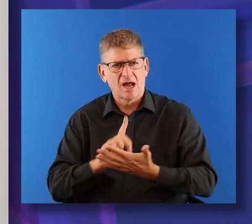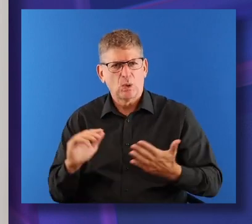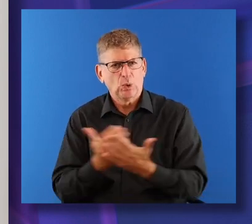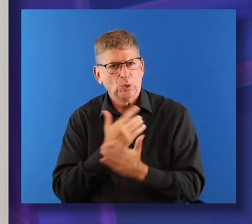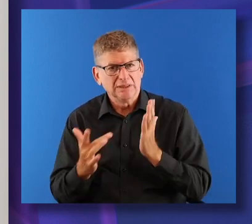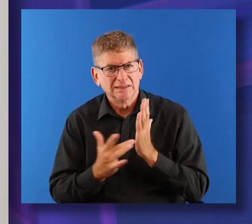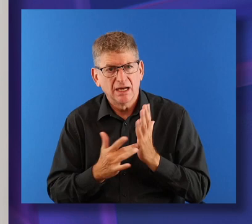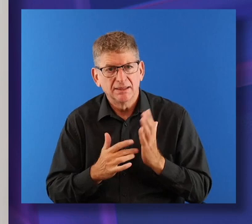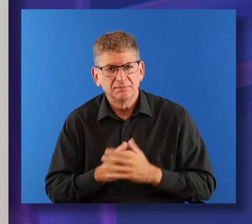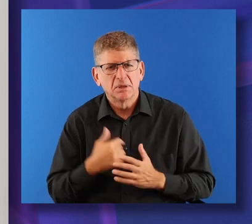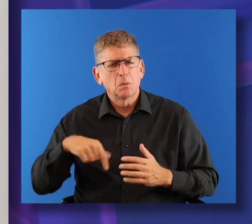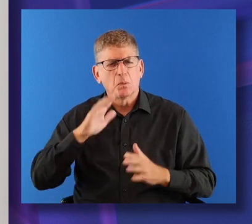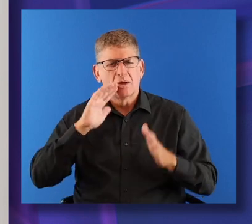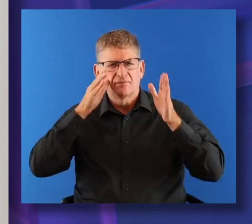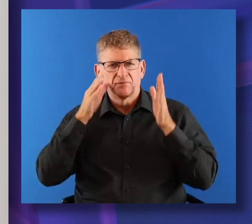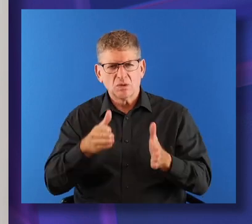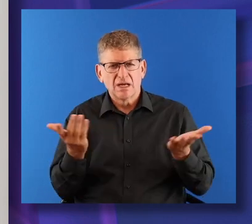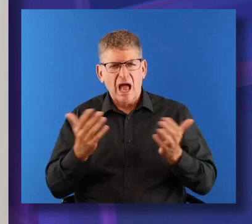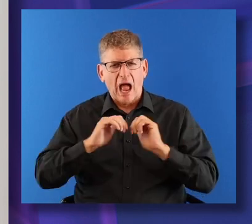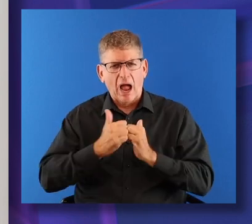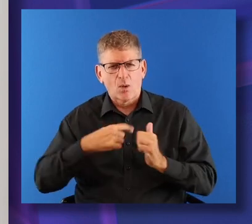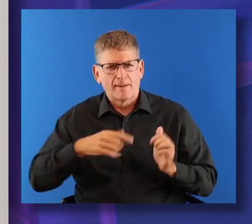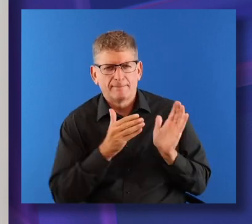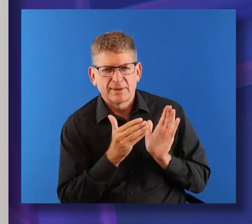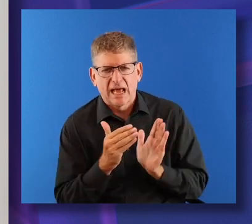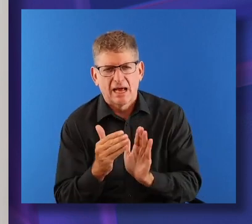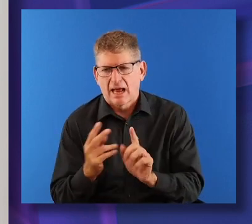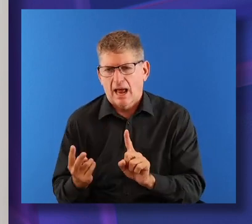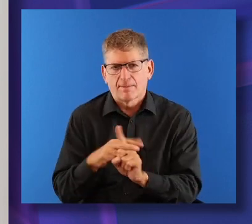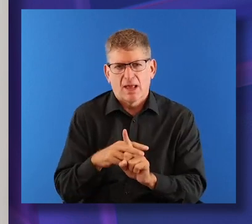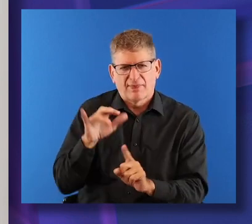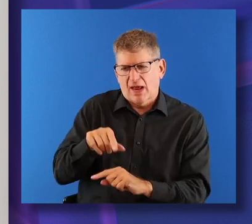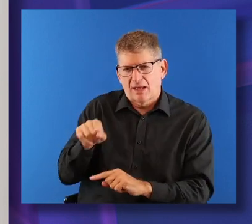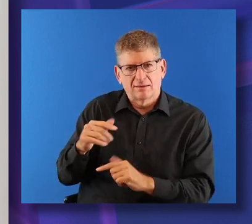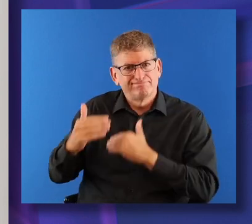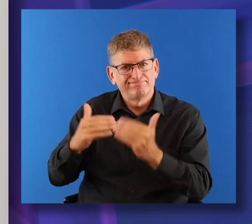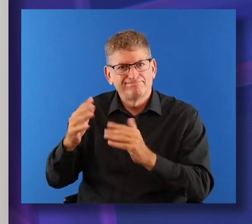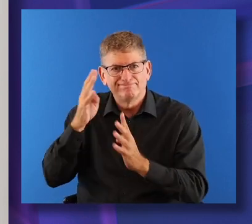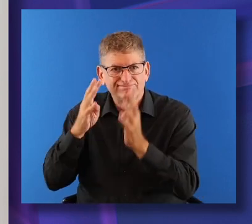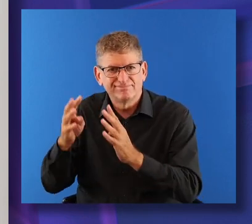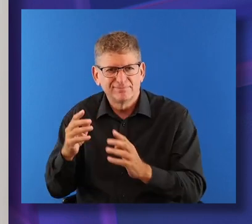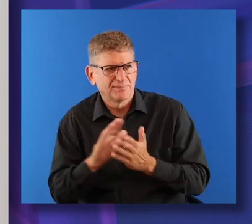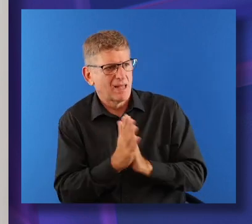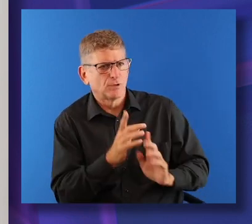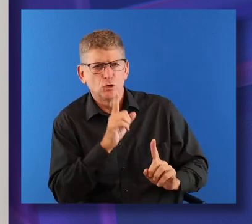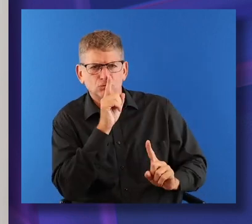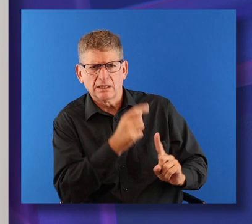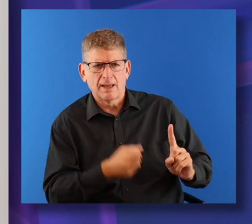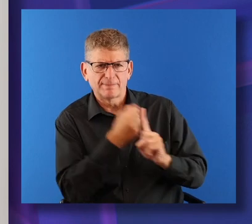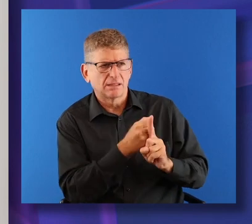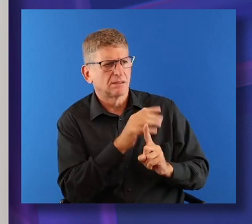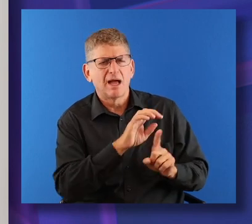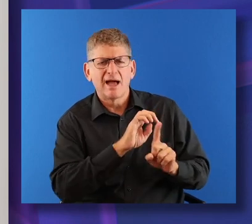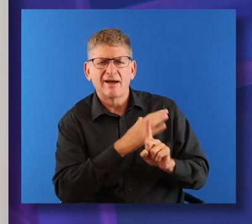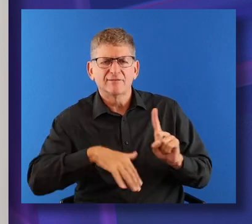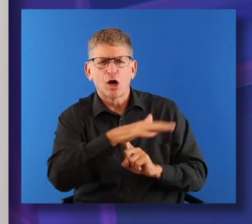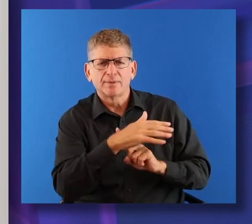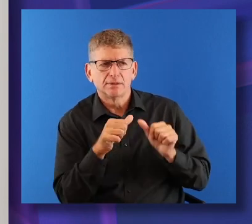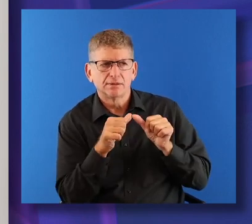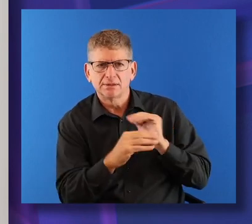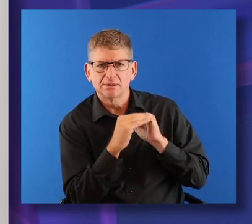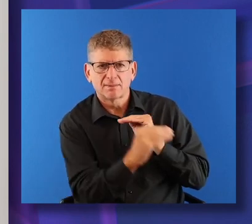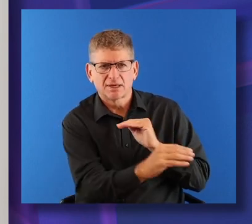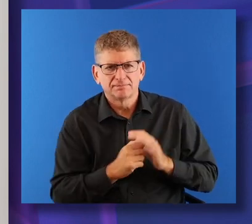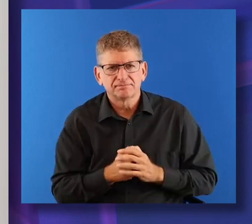I'll focus on how we plan to apply these advances toward real impact on environmental sustainability. As I mentioned